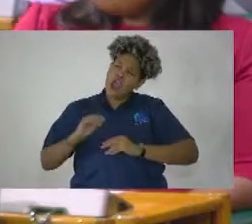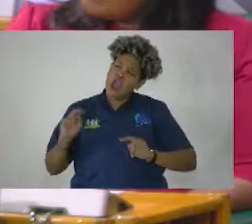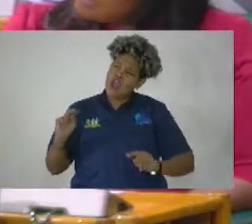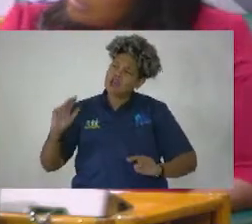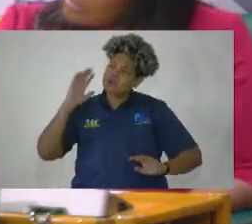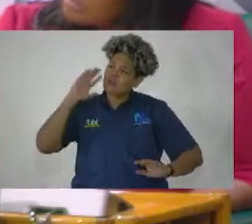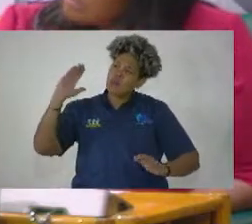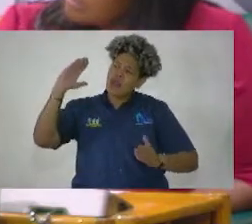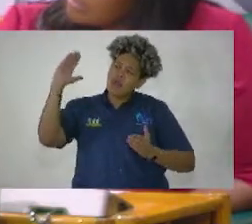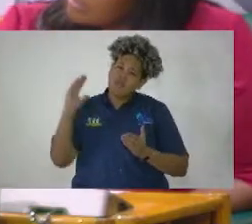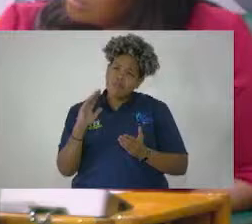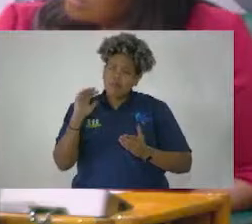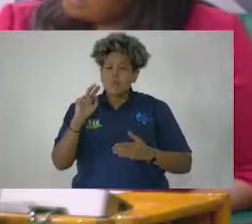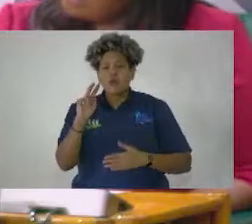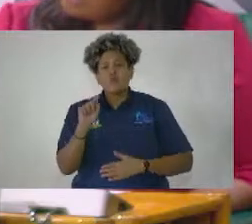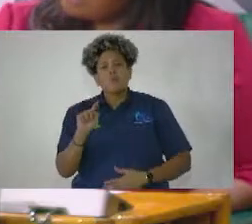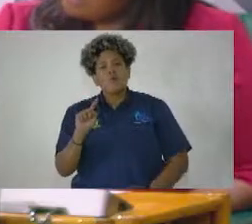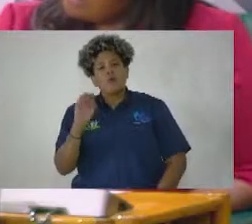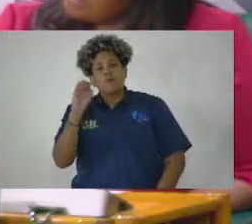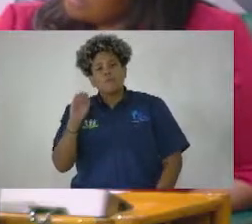have declined by 2.1%.